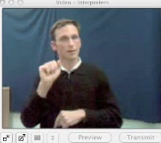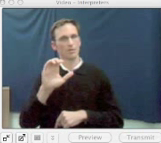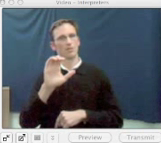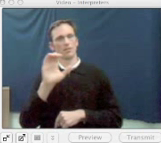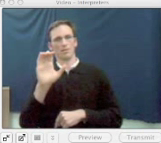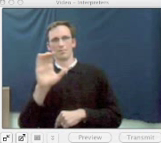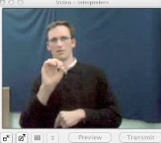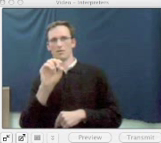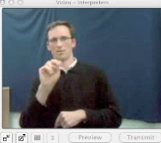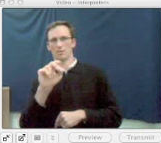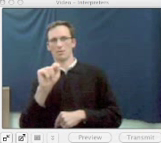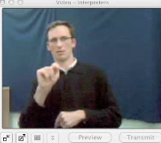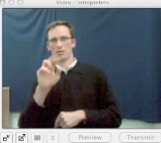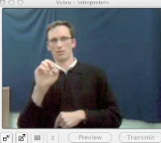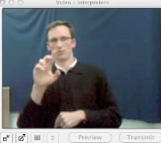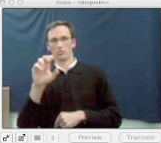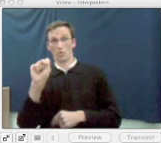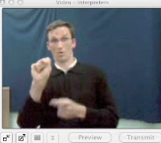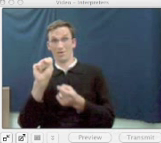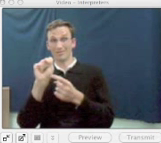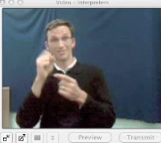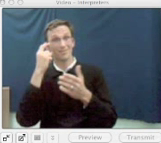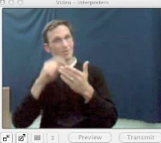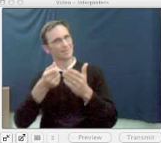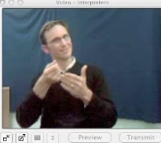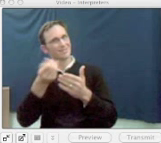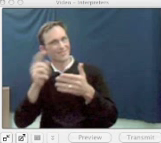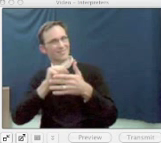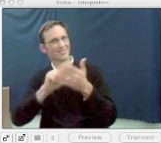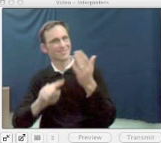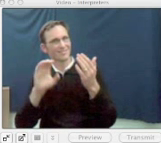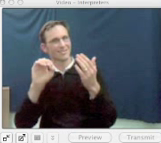in the plural because the term control